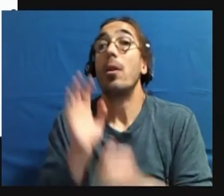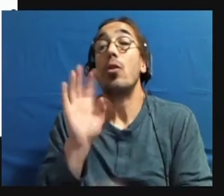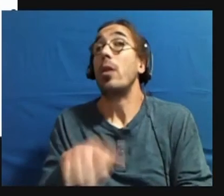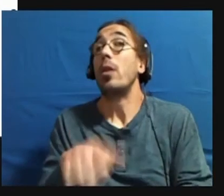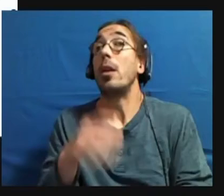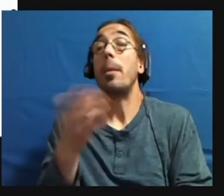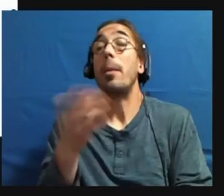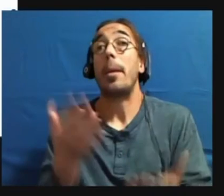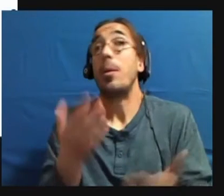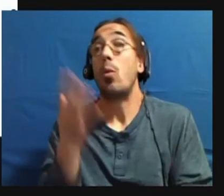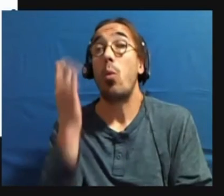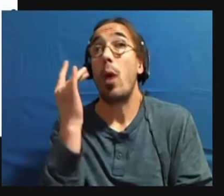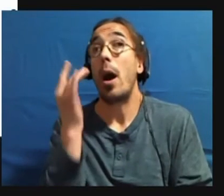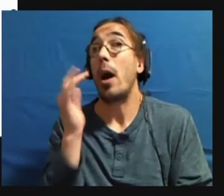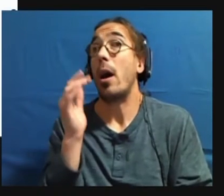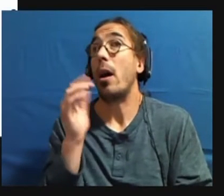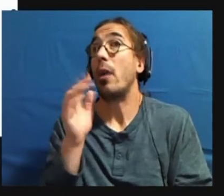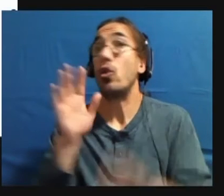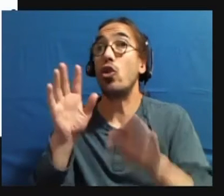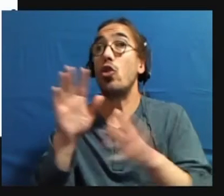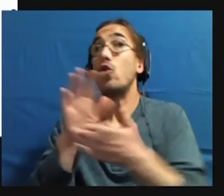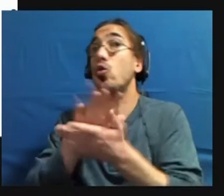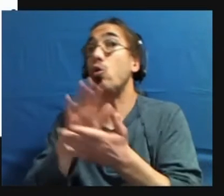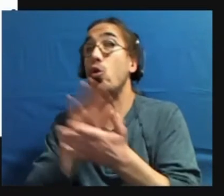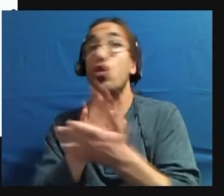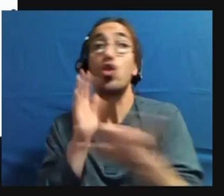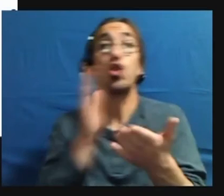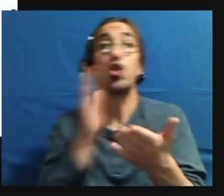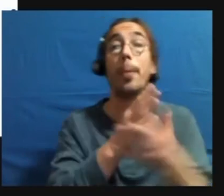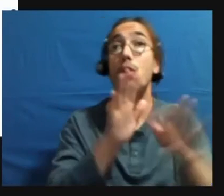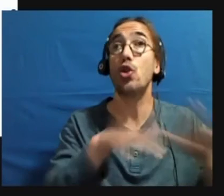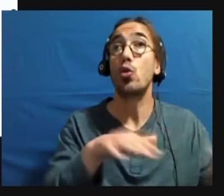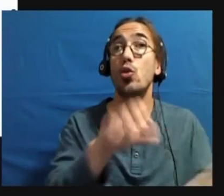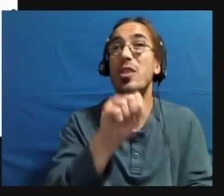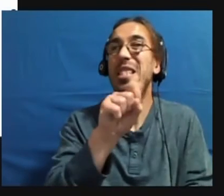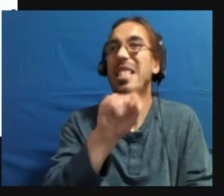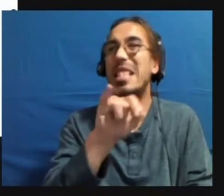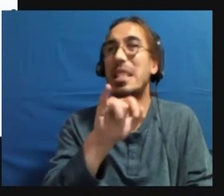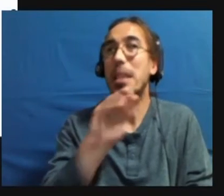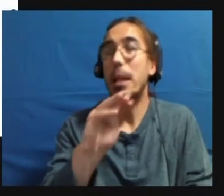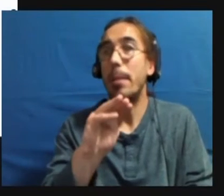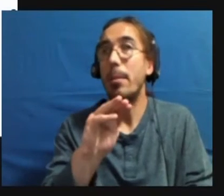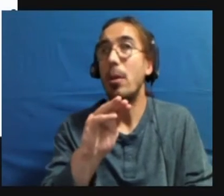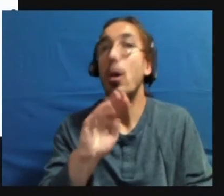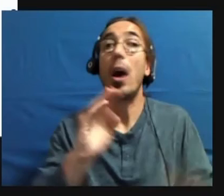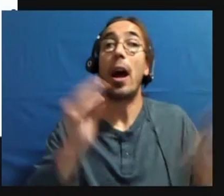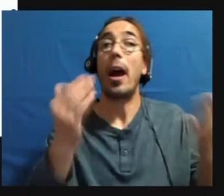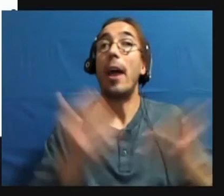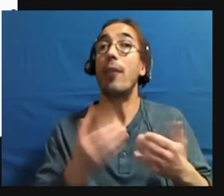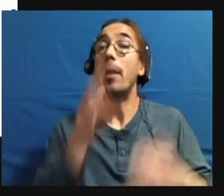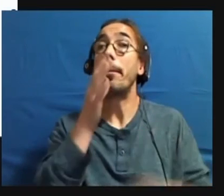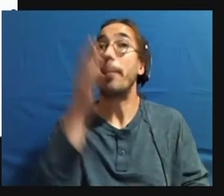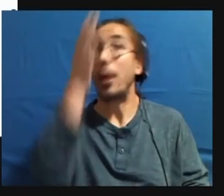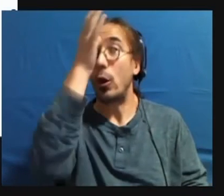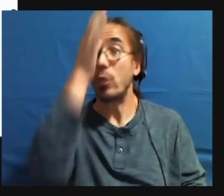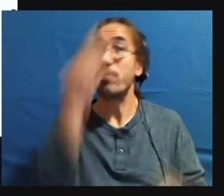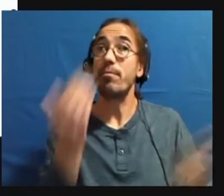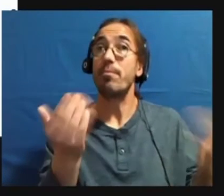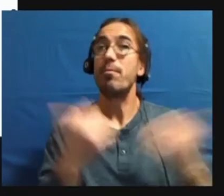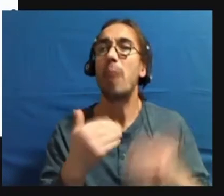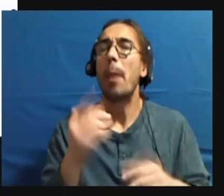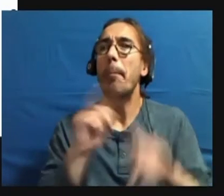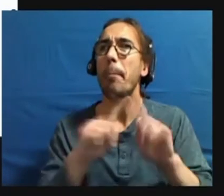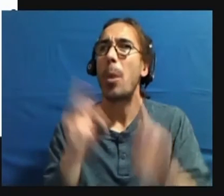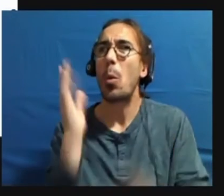And for those who are working with parents around this topic, I invite that conversation of saying why